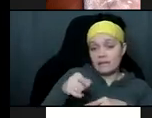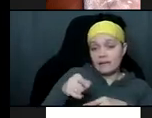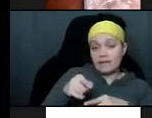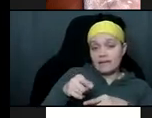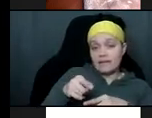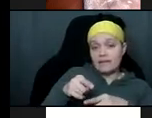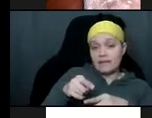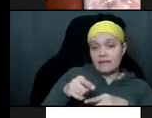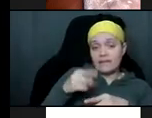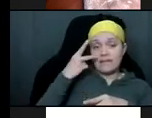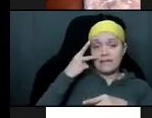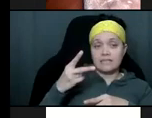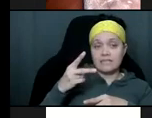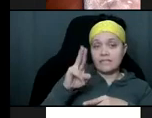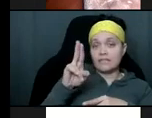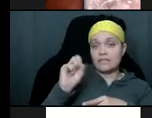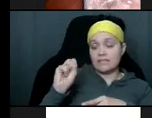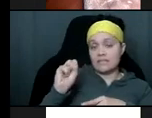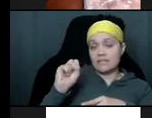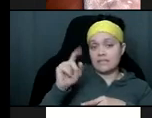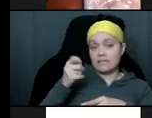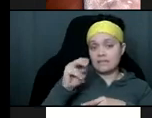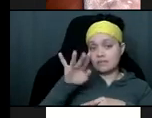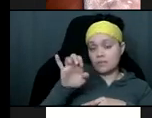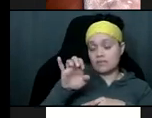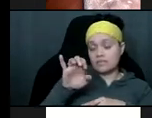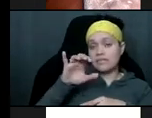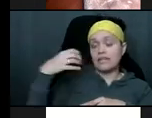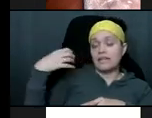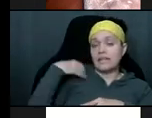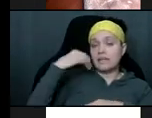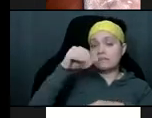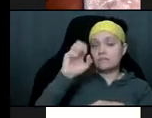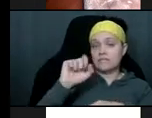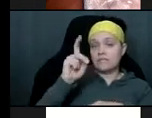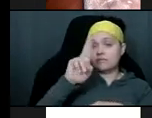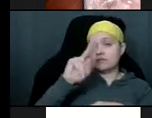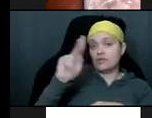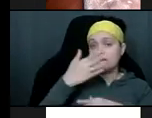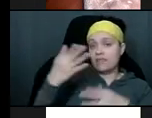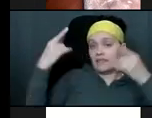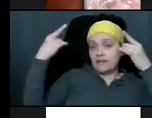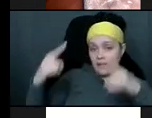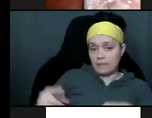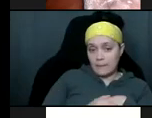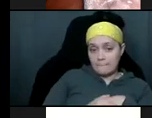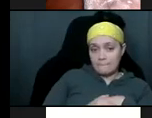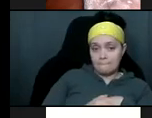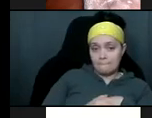encounter the USS Enterprise and Captain James Kirk, and things happen. Okay.